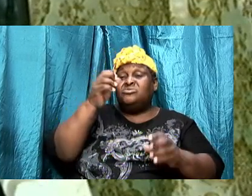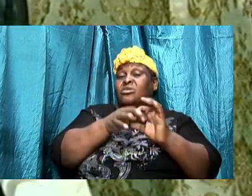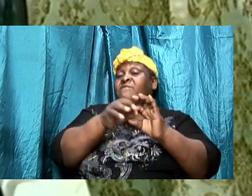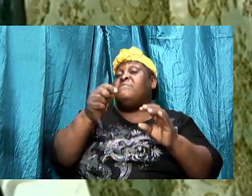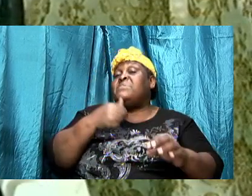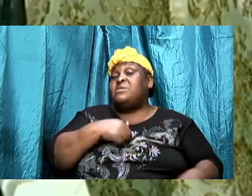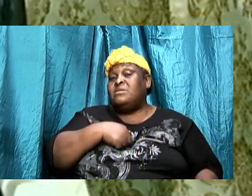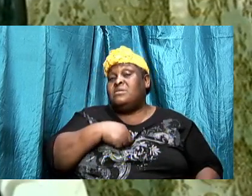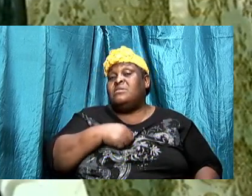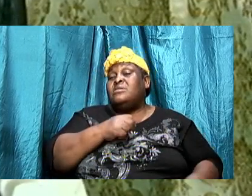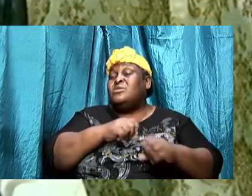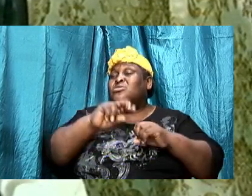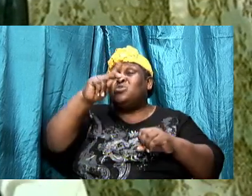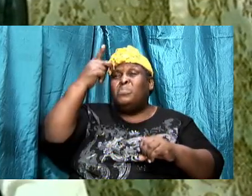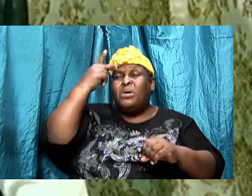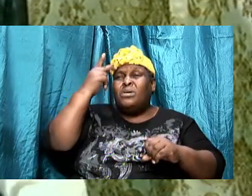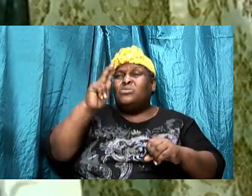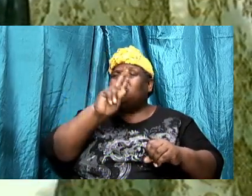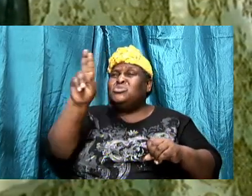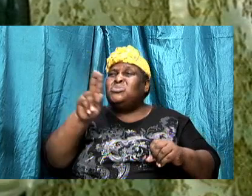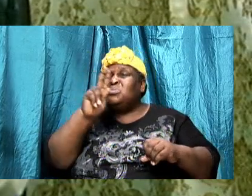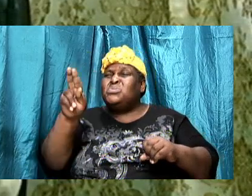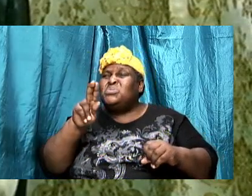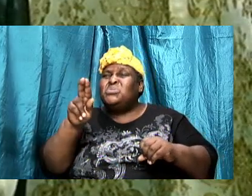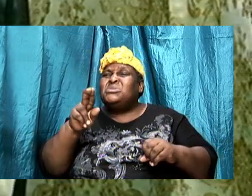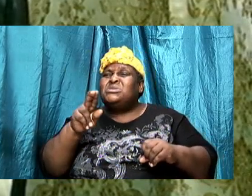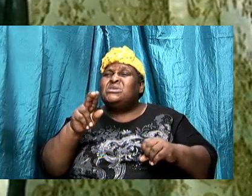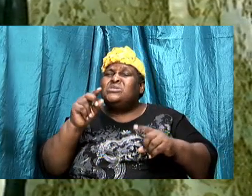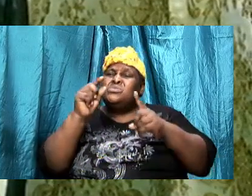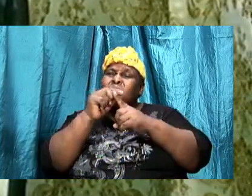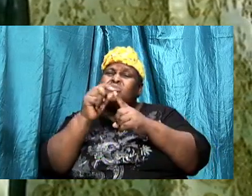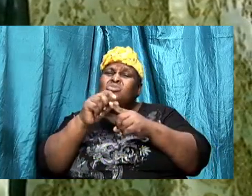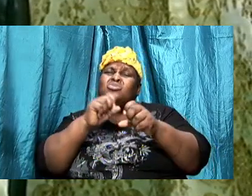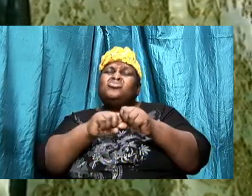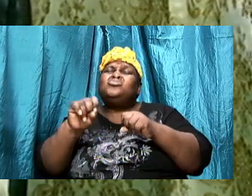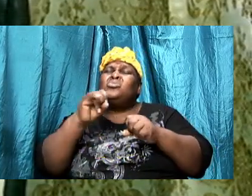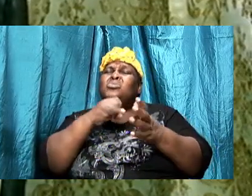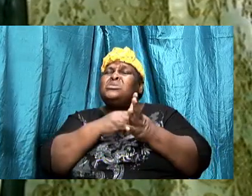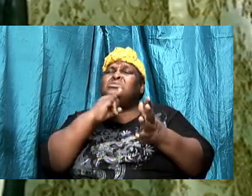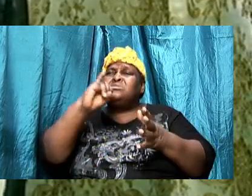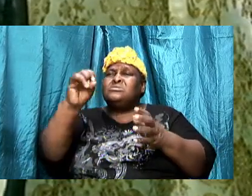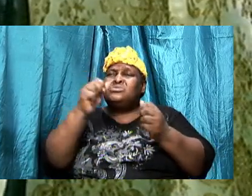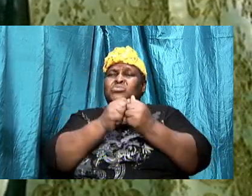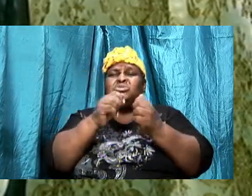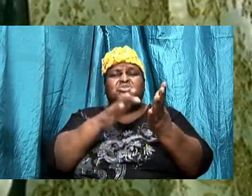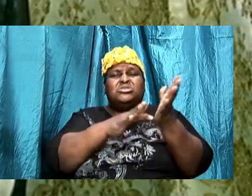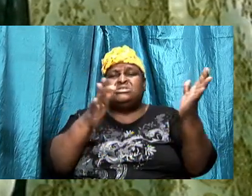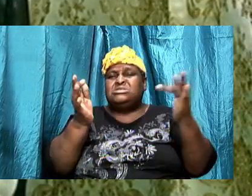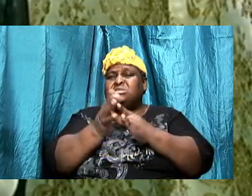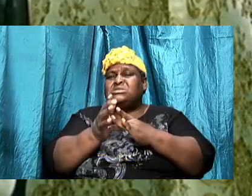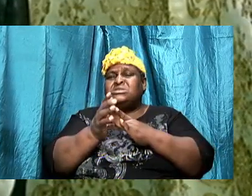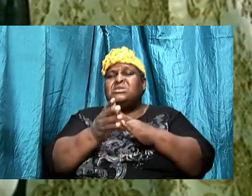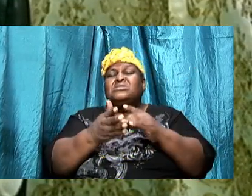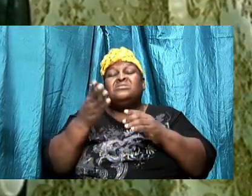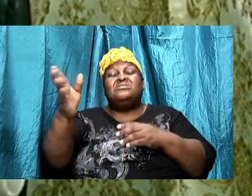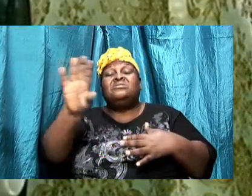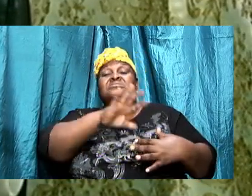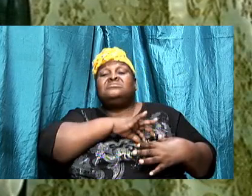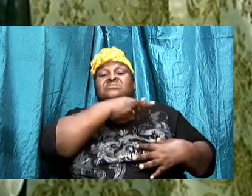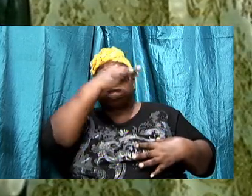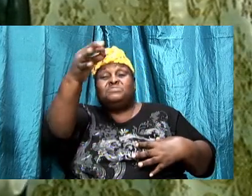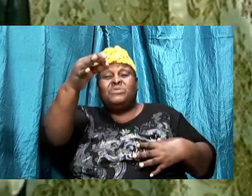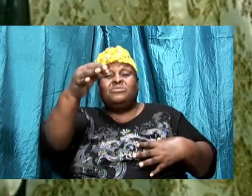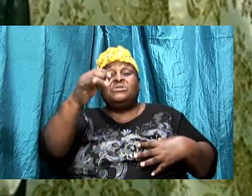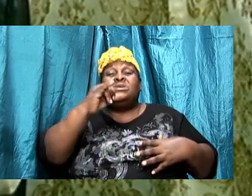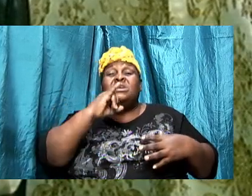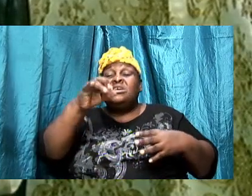Paul was using this language, and he was saying that so it is with Christ. You know, there is a spirit that is